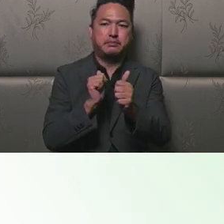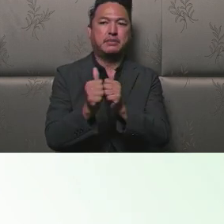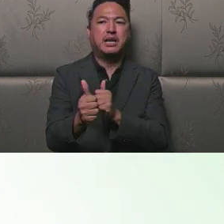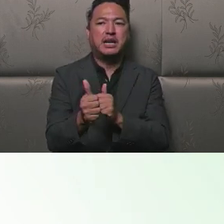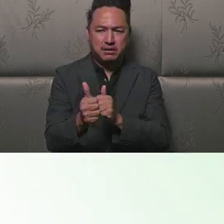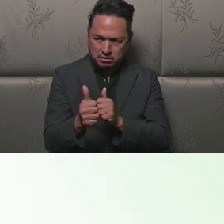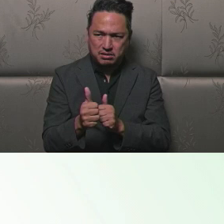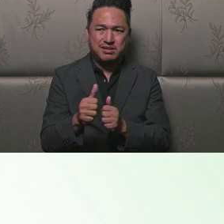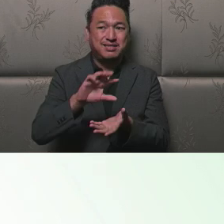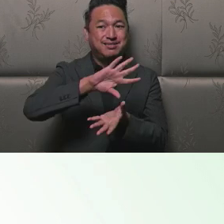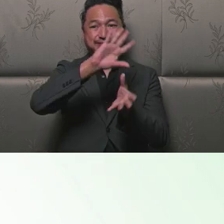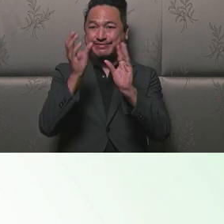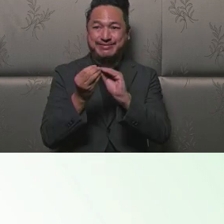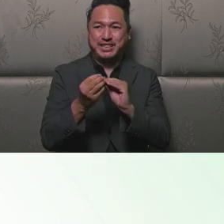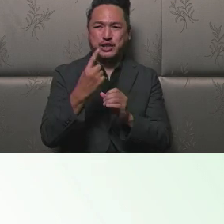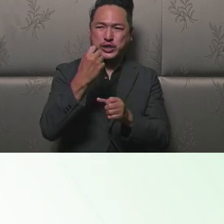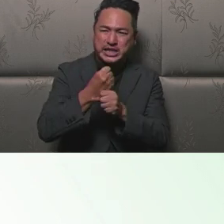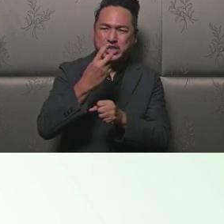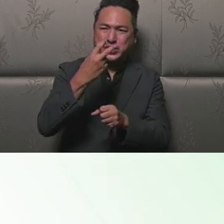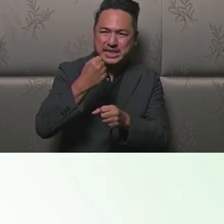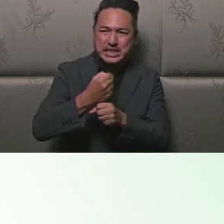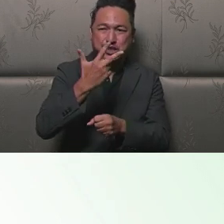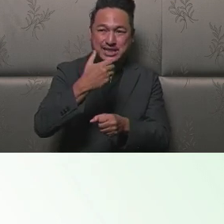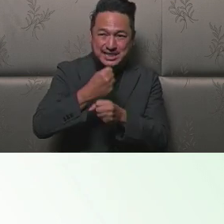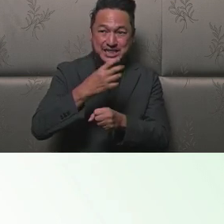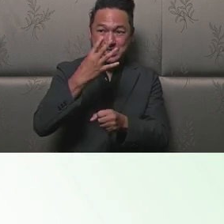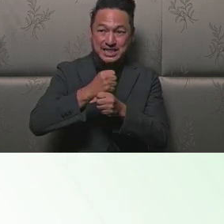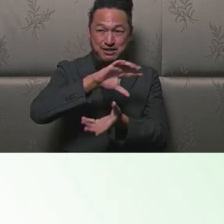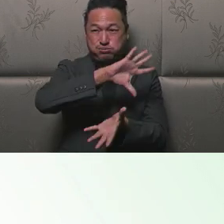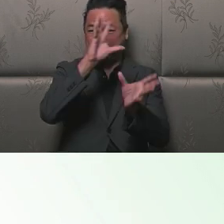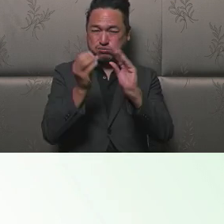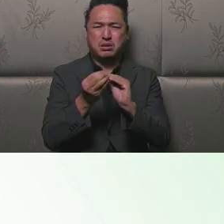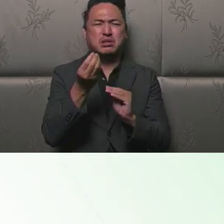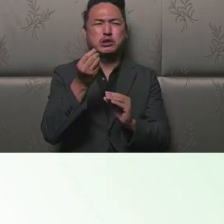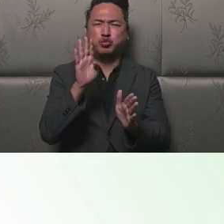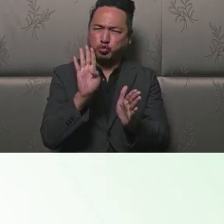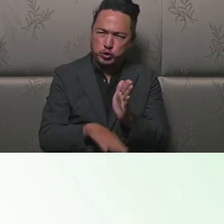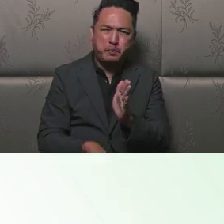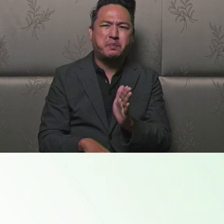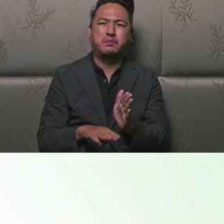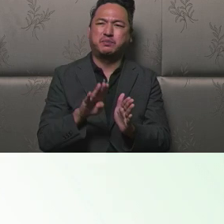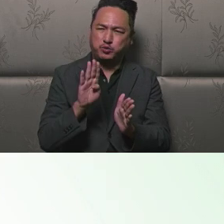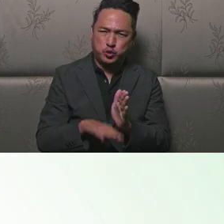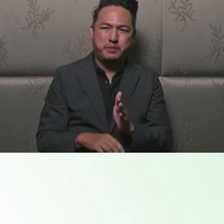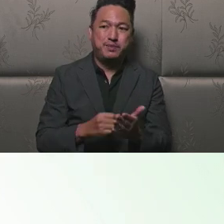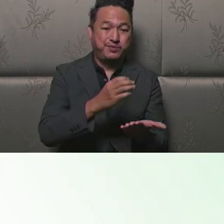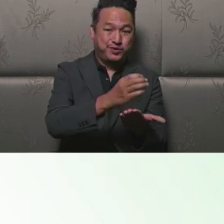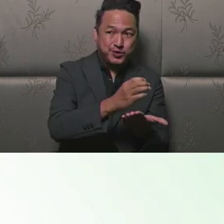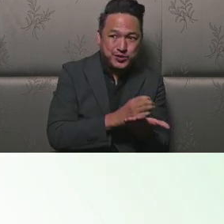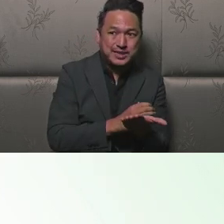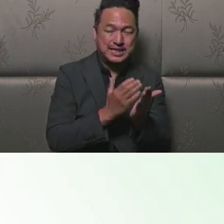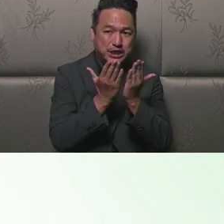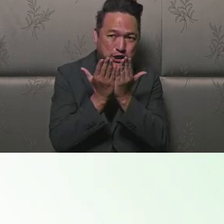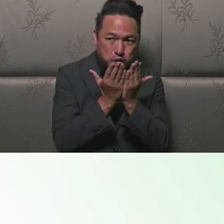1,000 Korean won per credit. So if university is usually 140 credits, so that's roughly